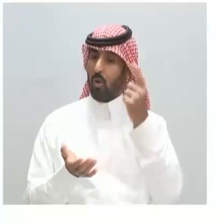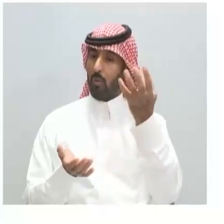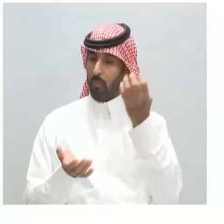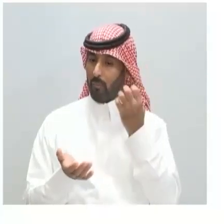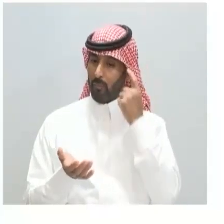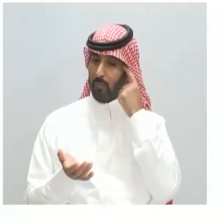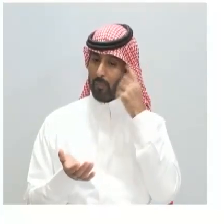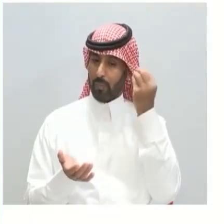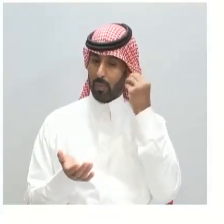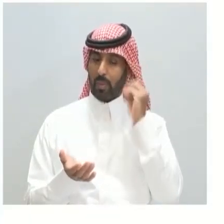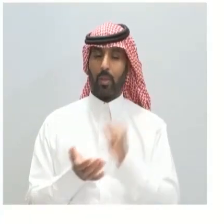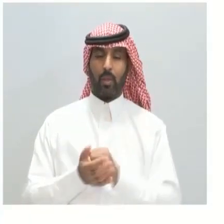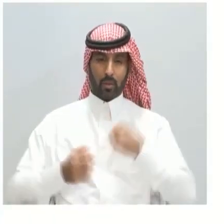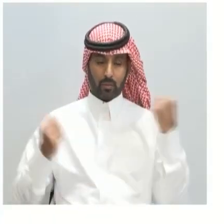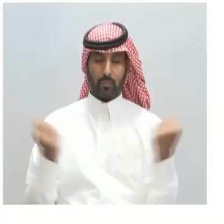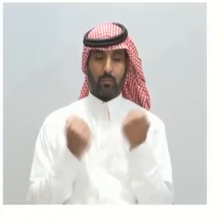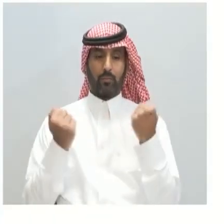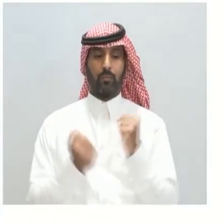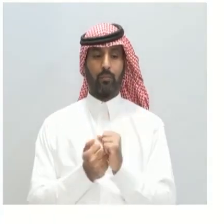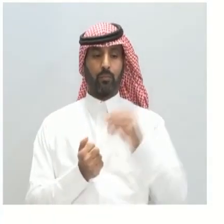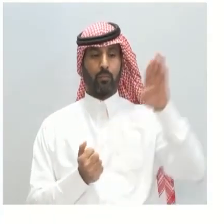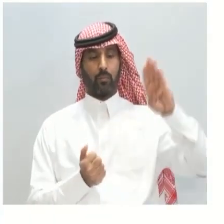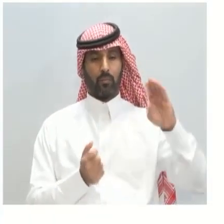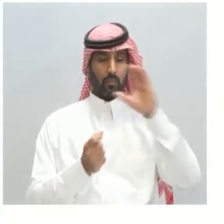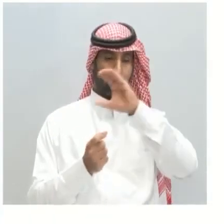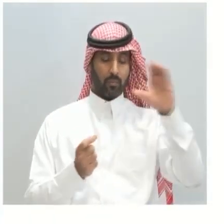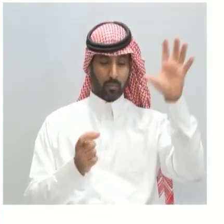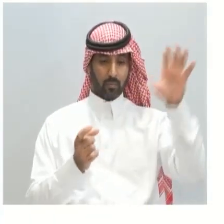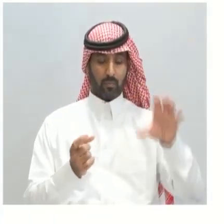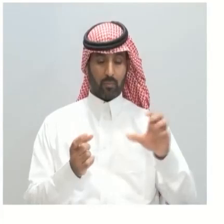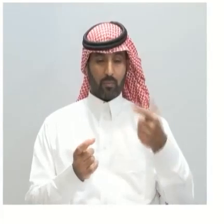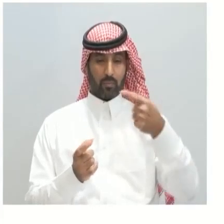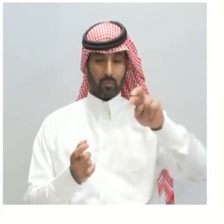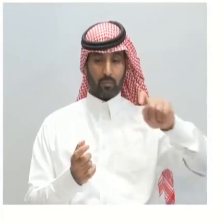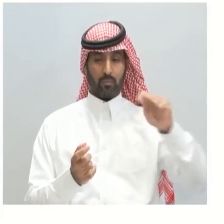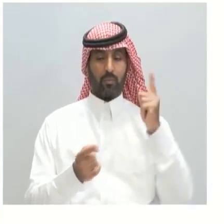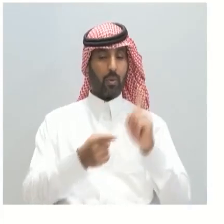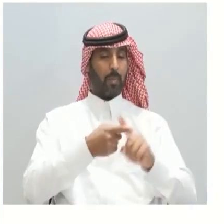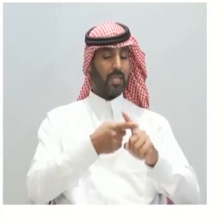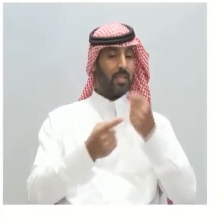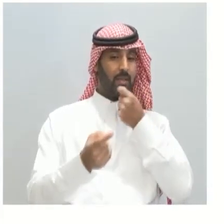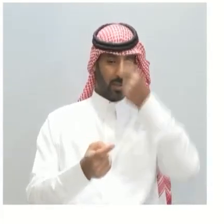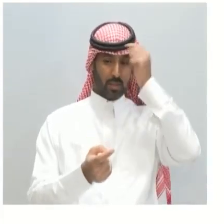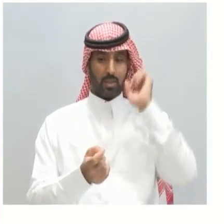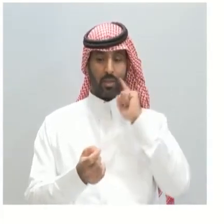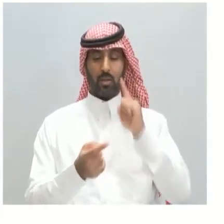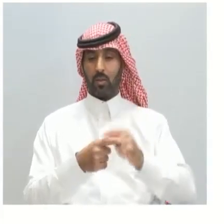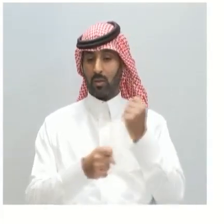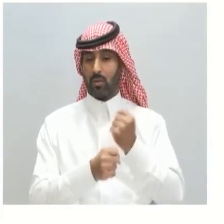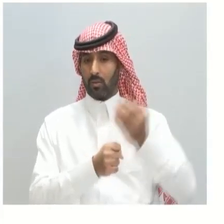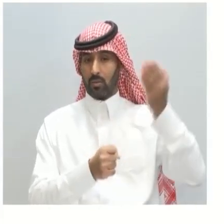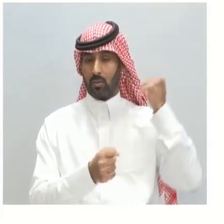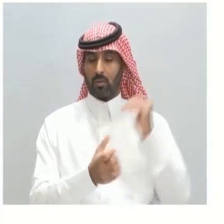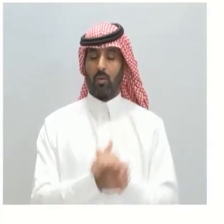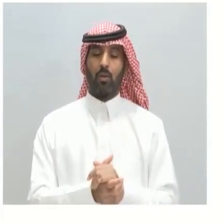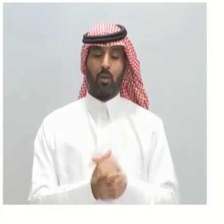to understand something. Exercise B here, complete each sentence with the correct form of get plus an adjective or past participle from